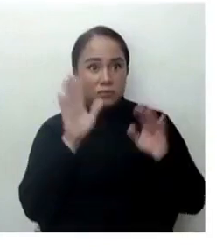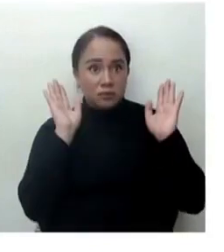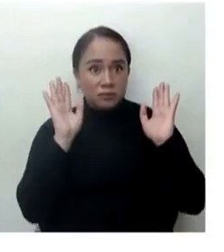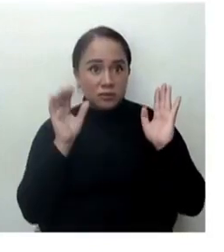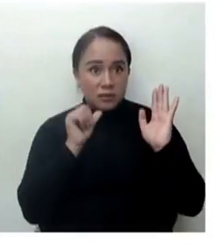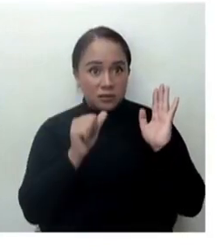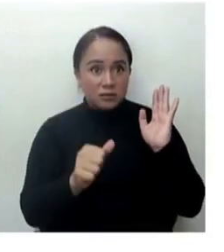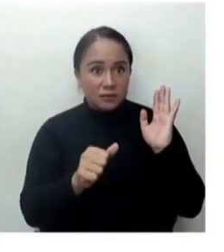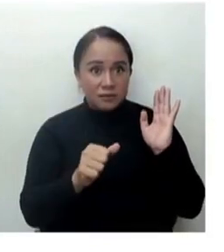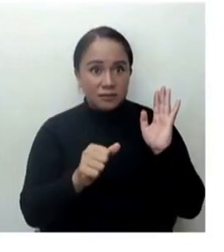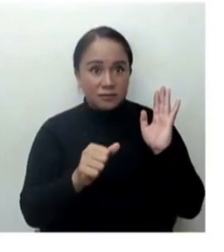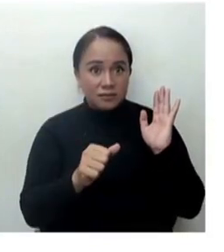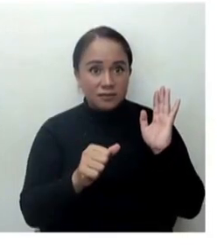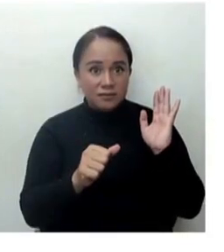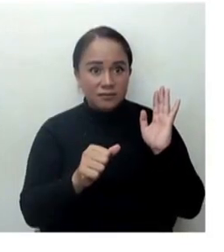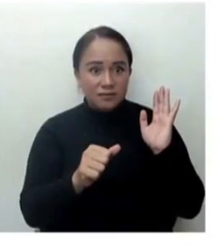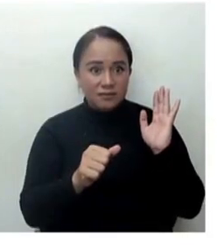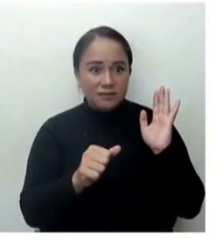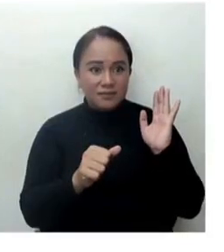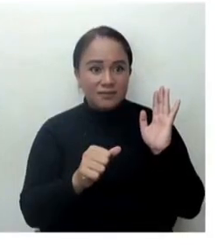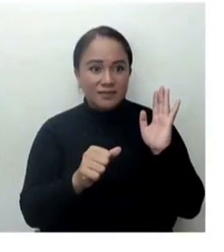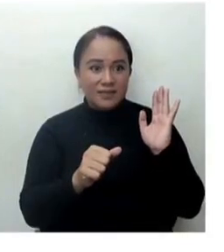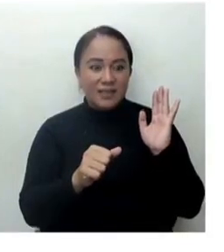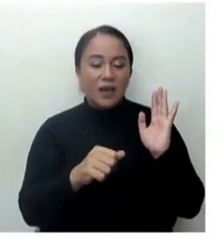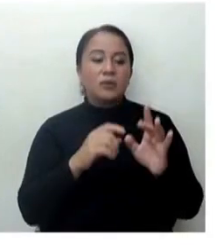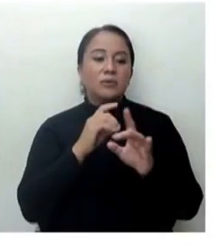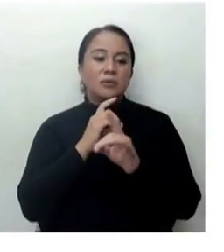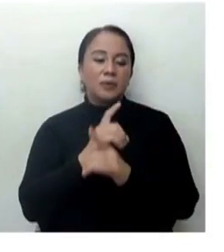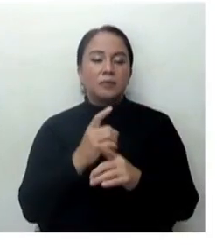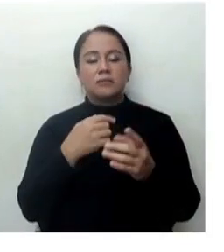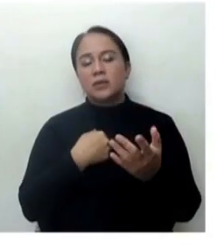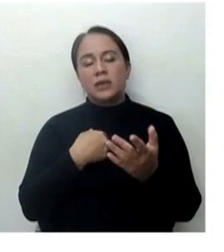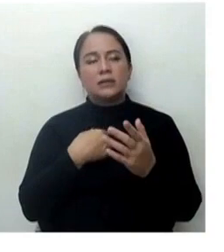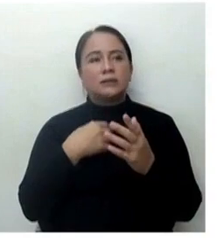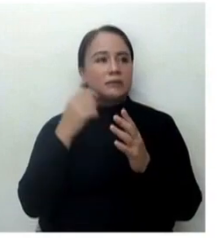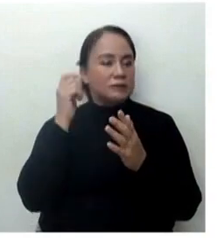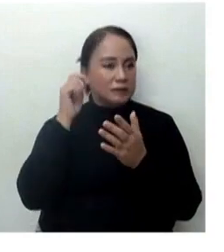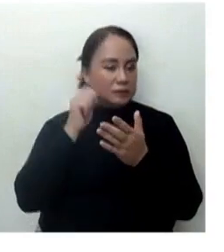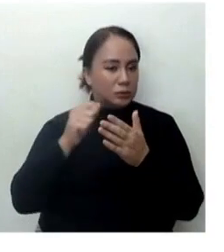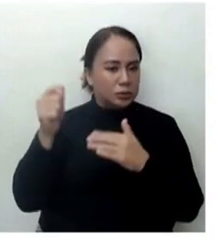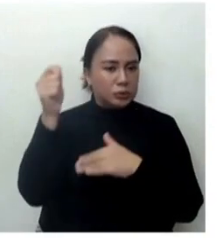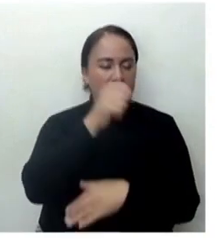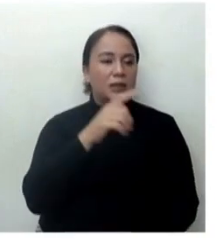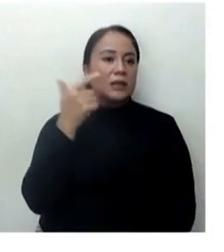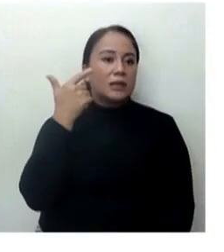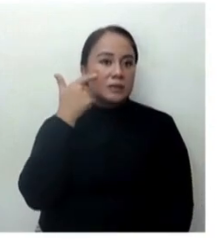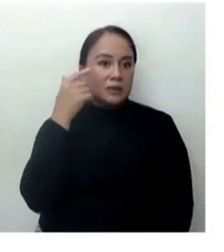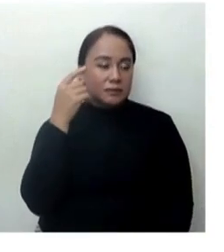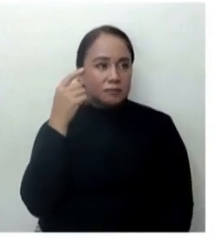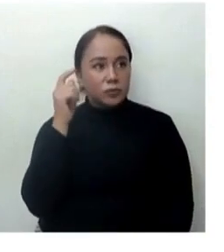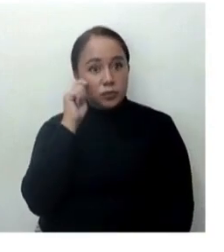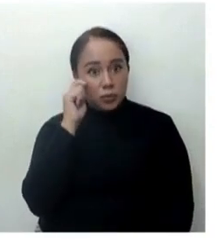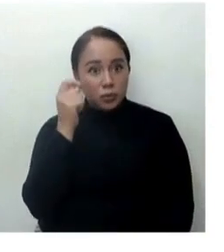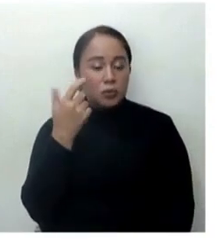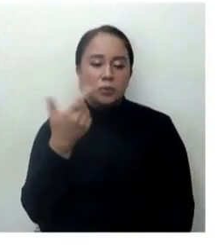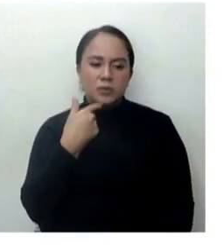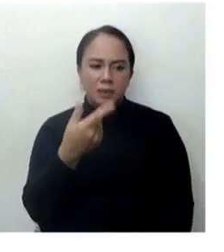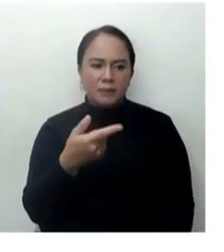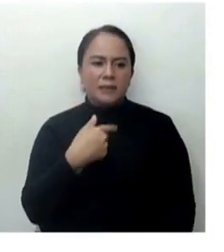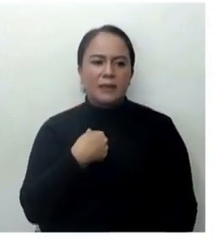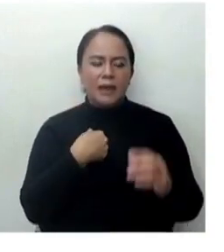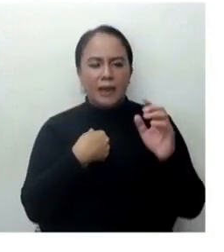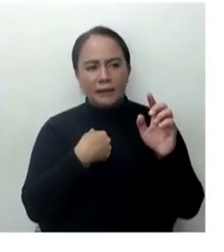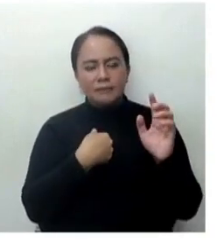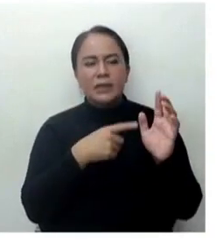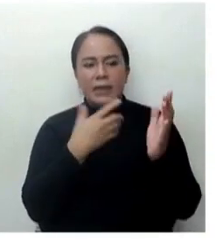Okay. Okay, Attorney De Leon, the Defense Secretary Gilberto Teodoro is saying there is enough evidence, in fact, to discredit